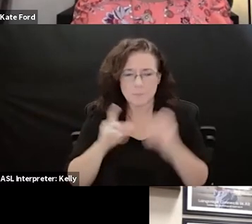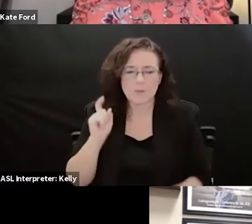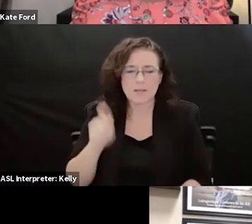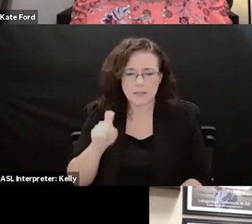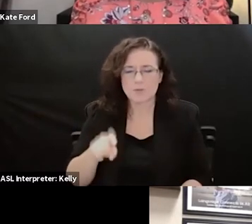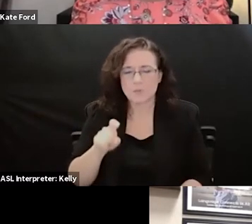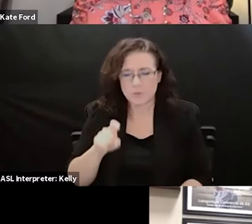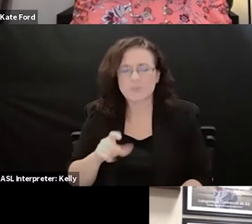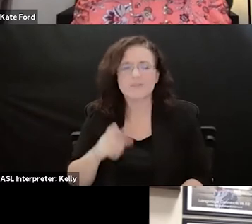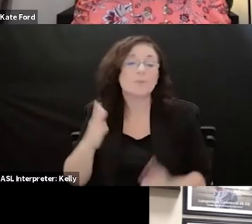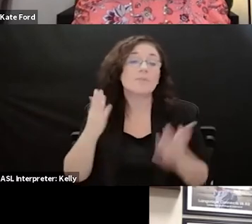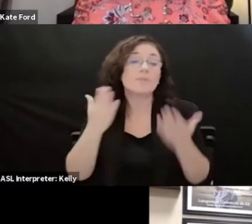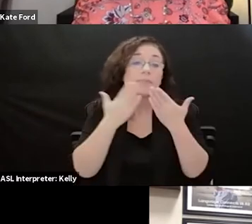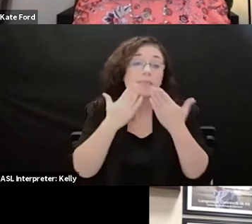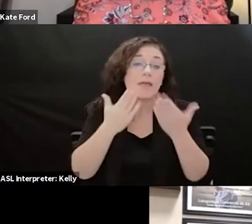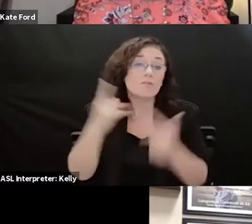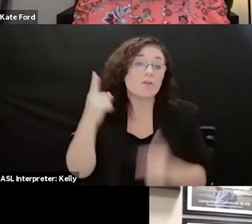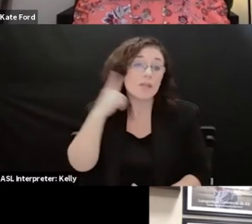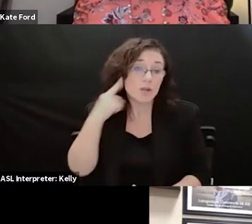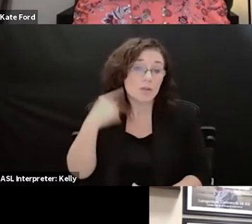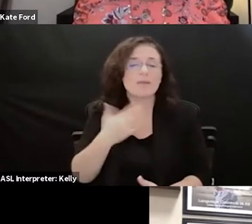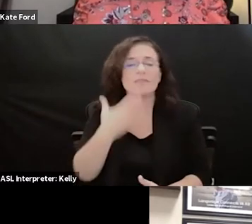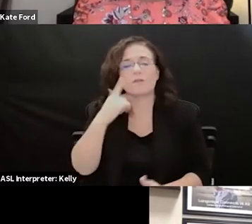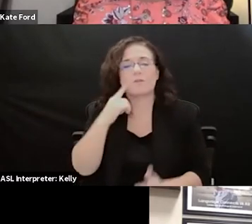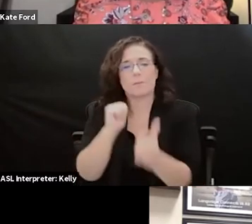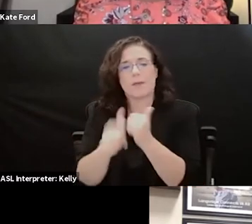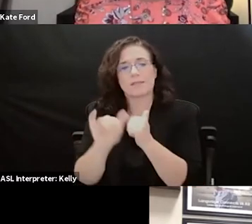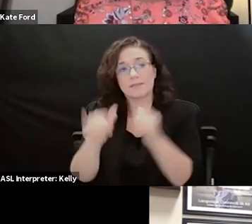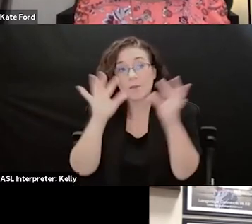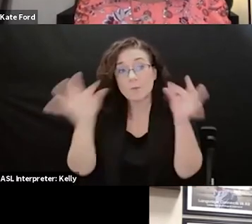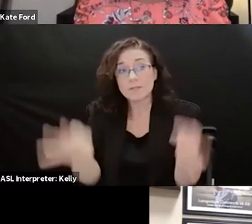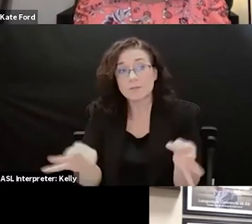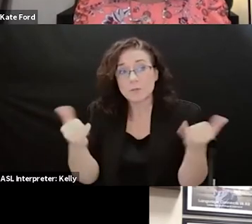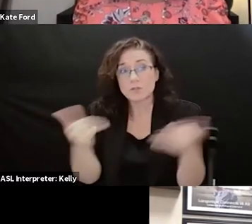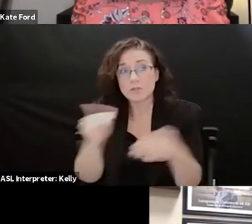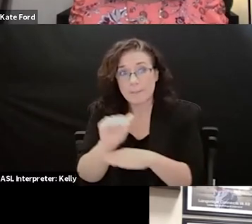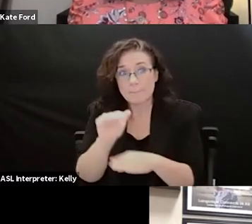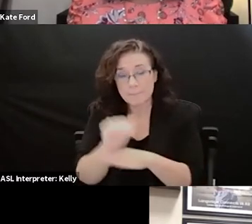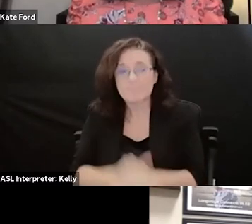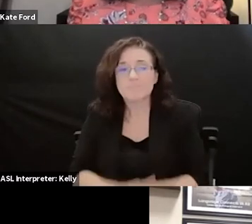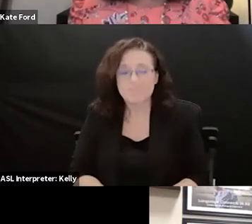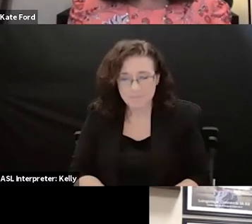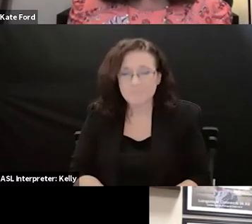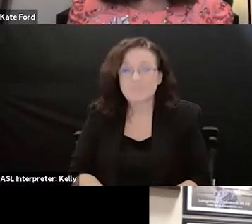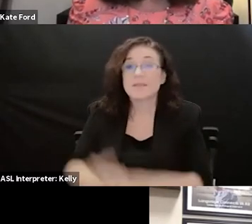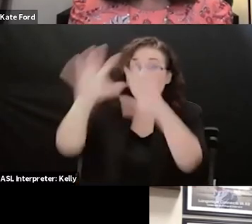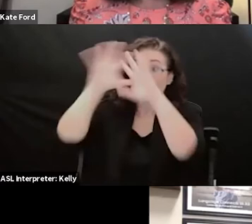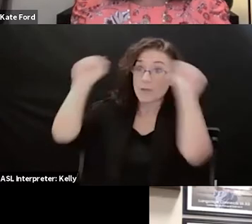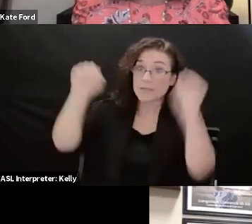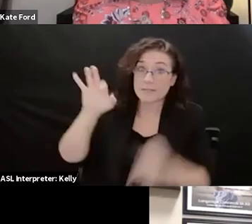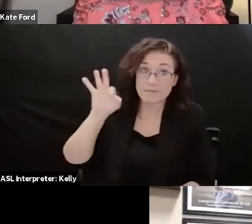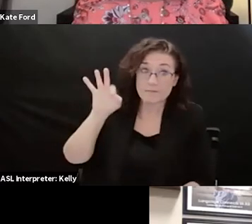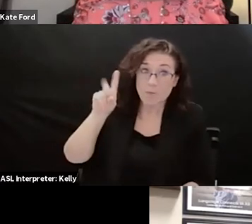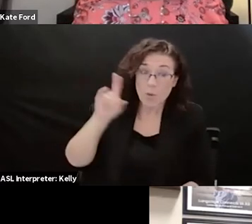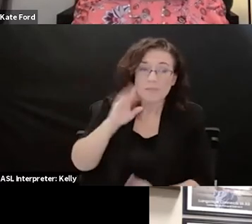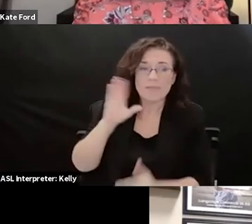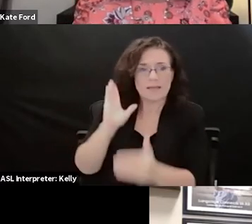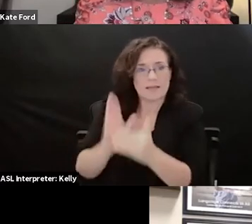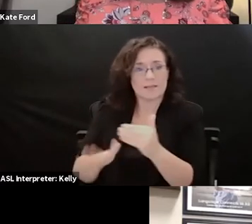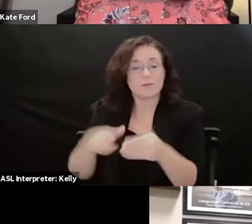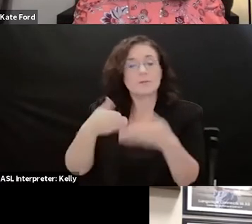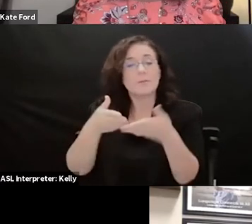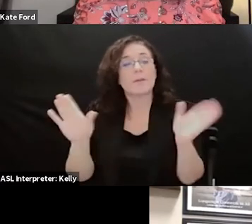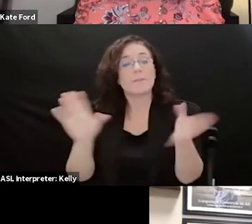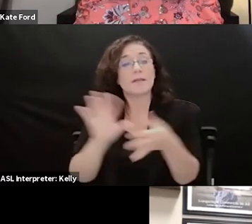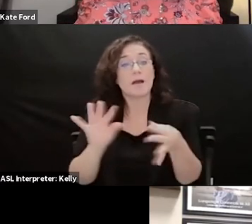passing this resolution tonight thank you and president ford that concludes public comment on this item thanks